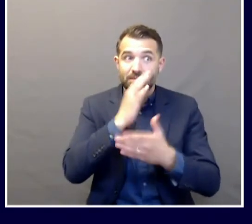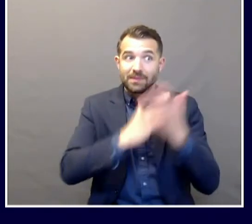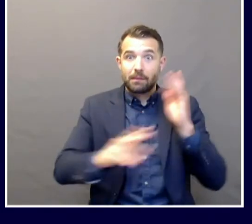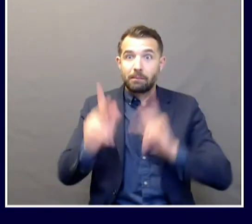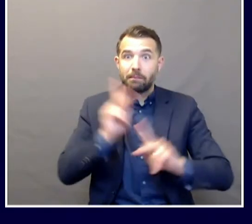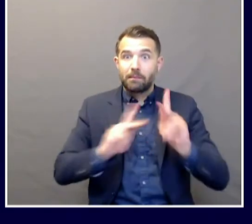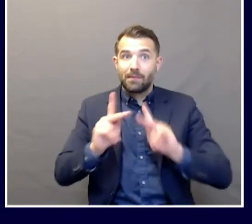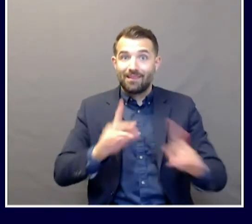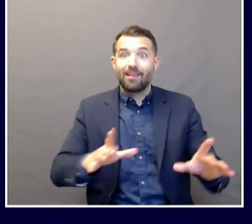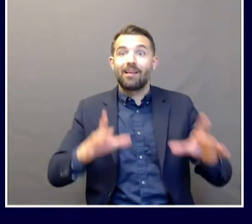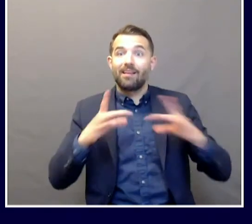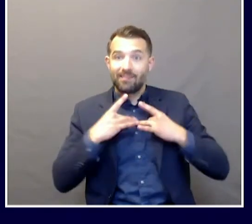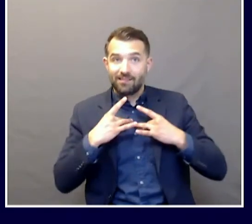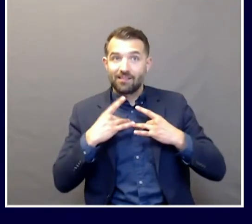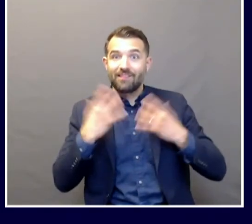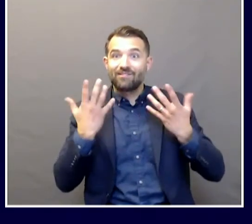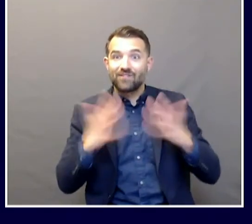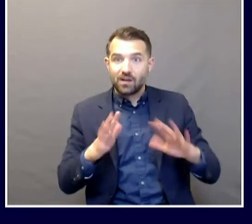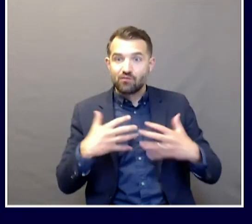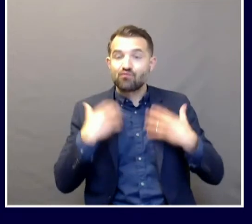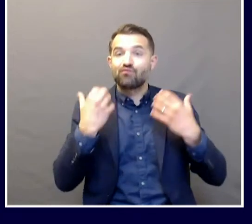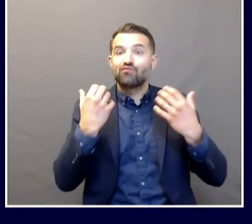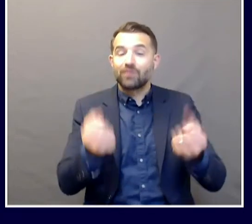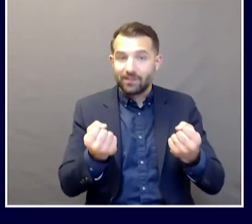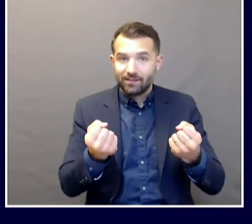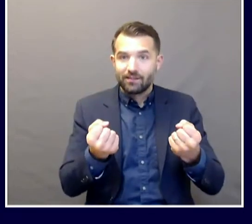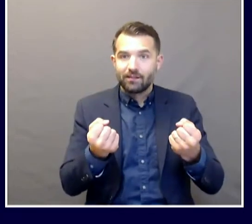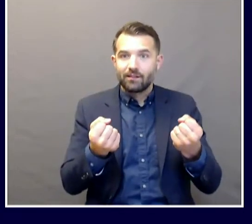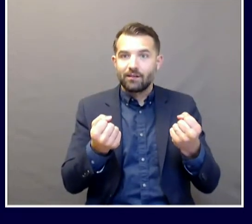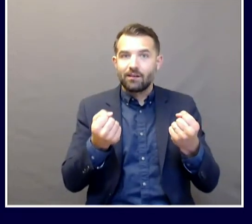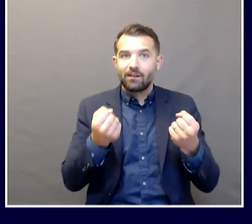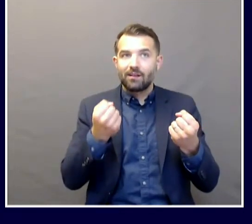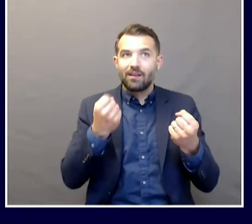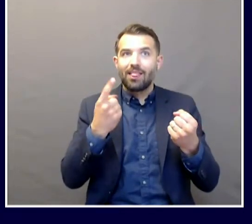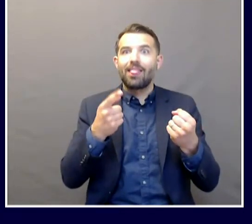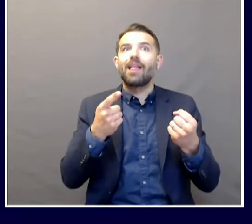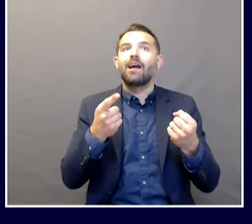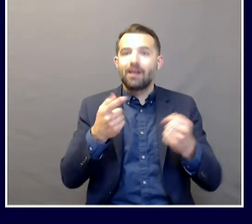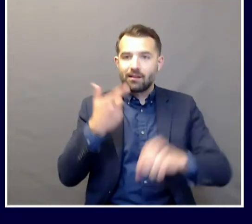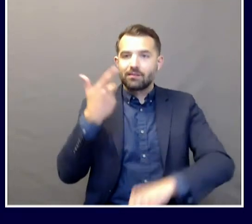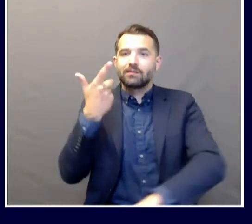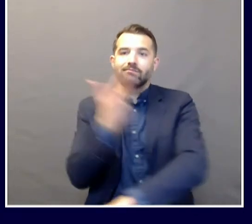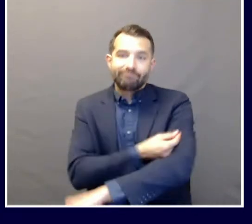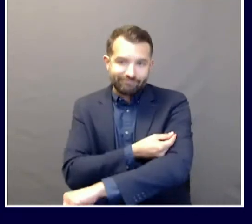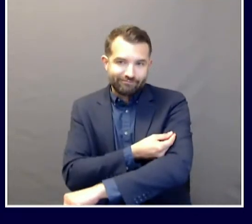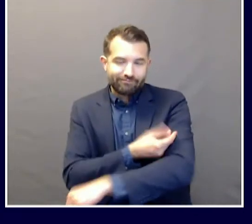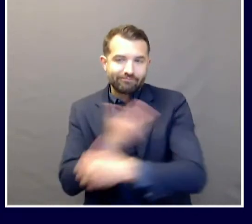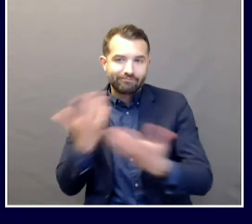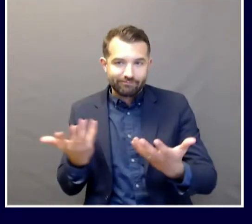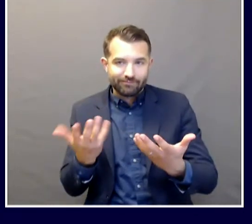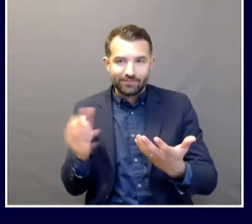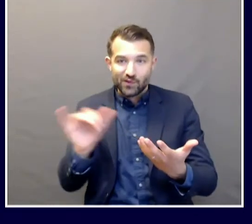have mutual exclusivity. You have to have assumptions for all of those things. So if you added the